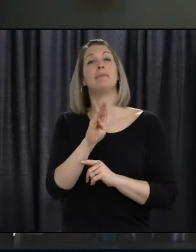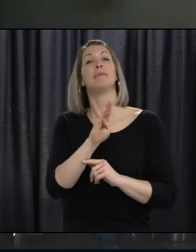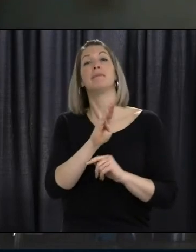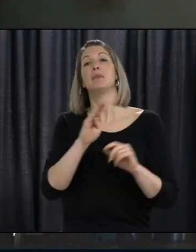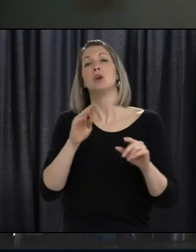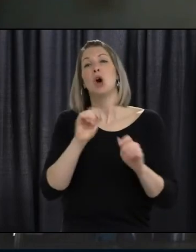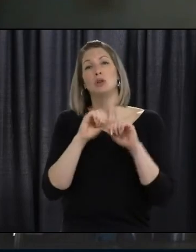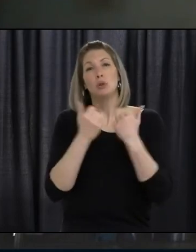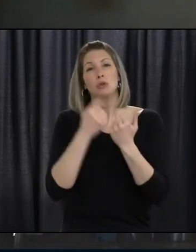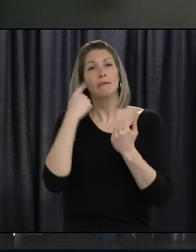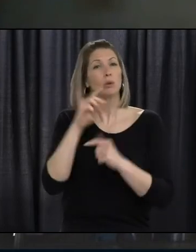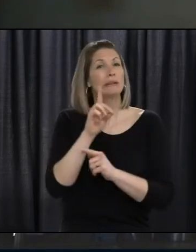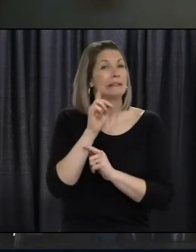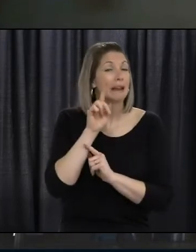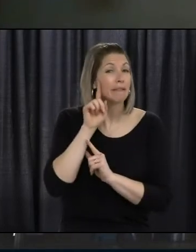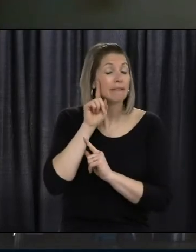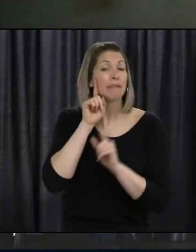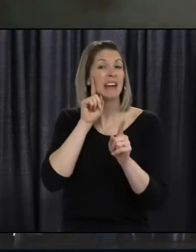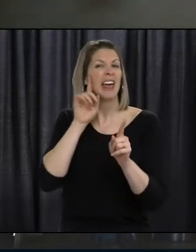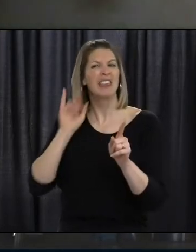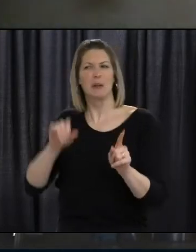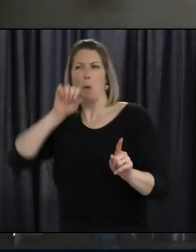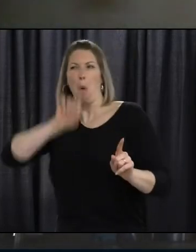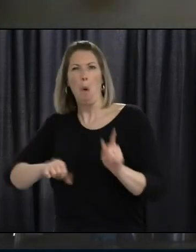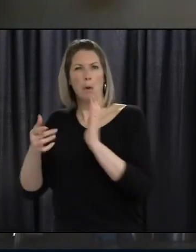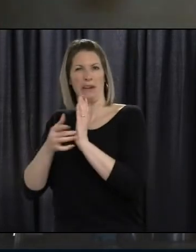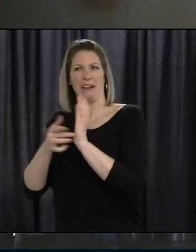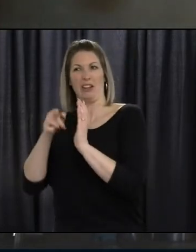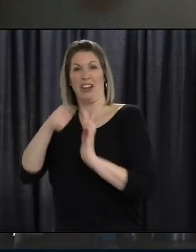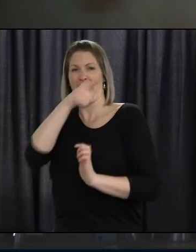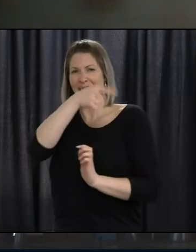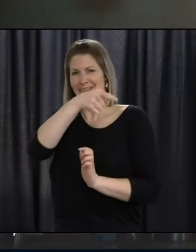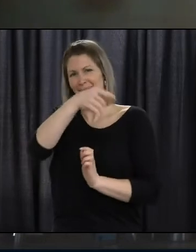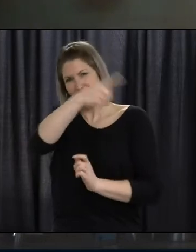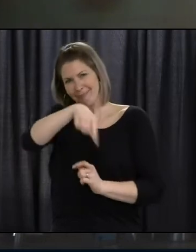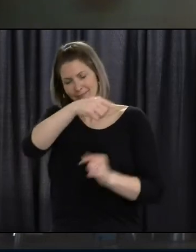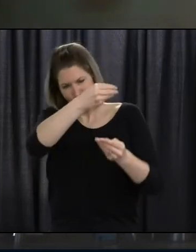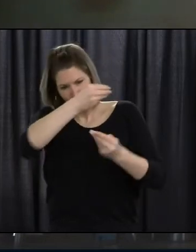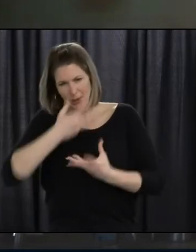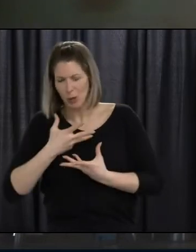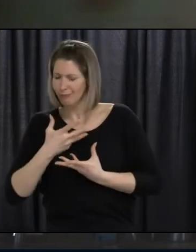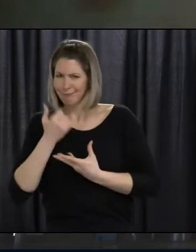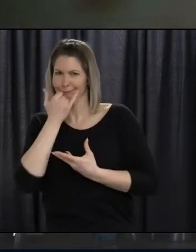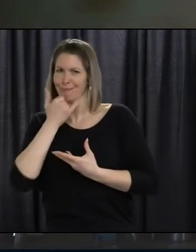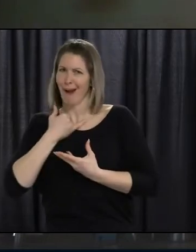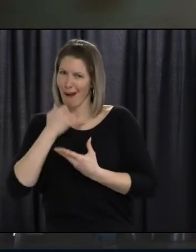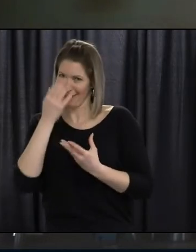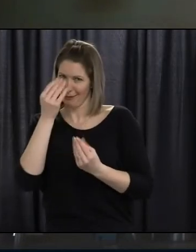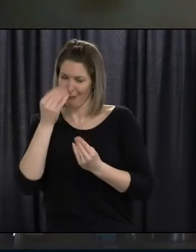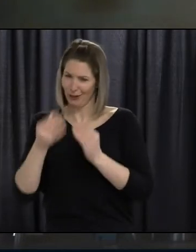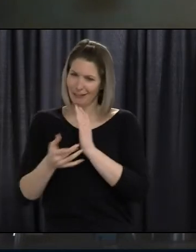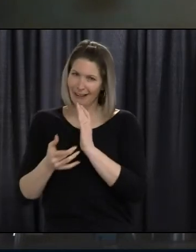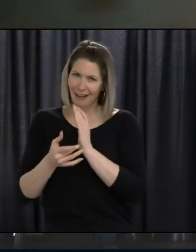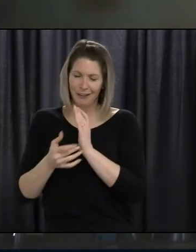service. So technology such as this can be used to connect people who are